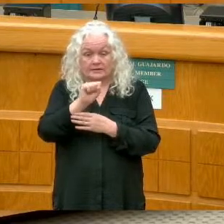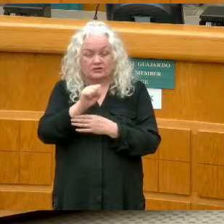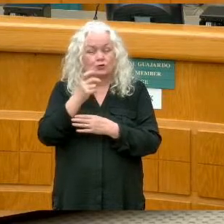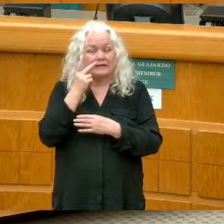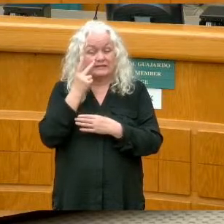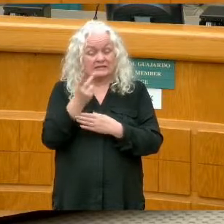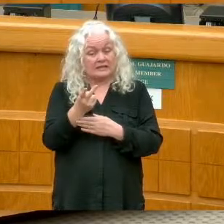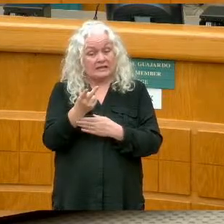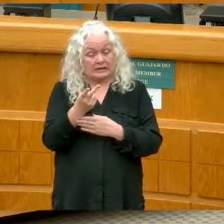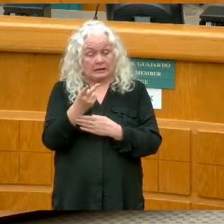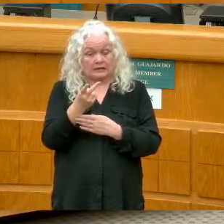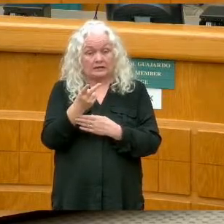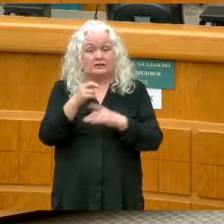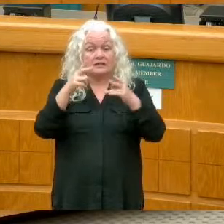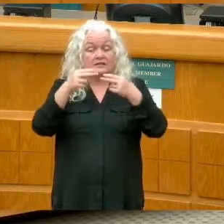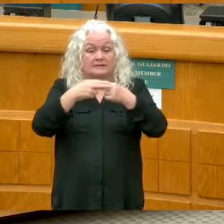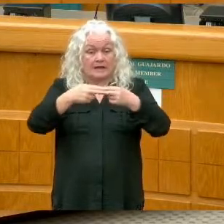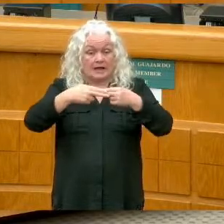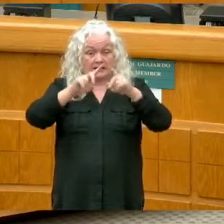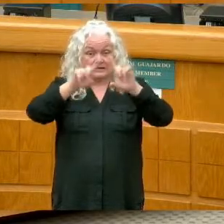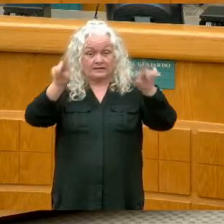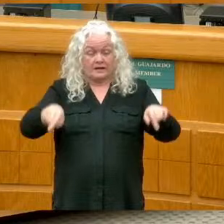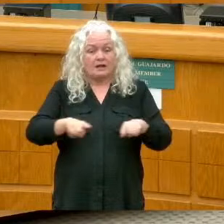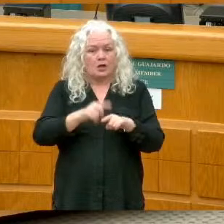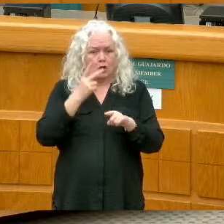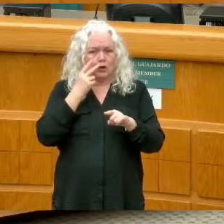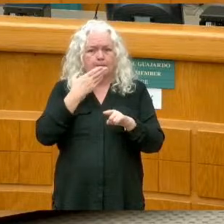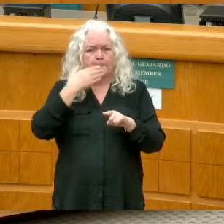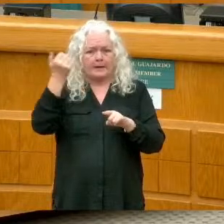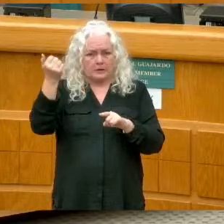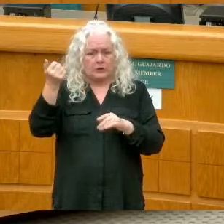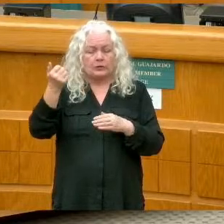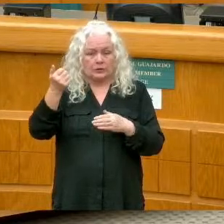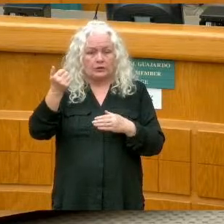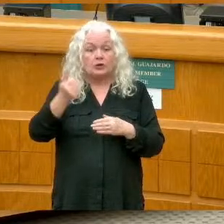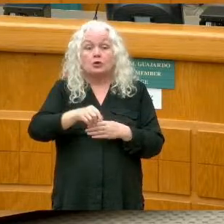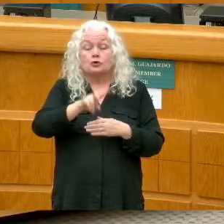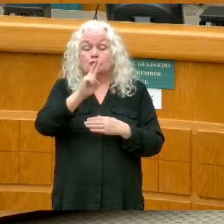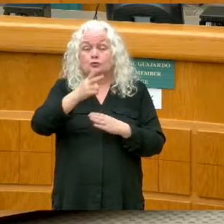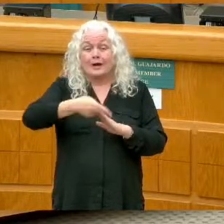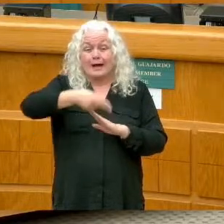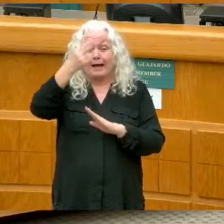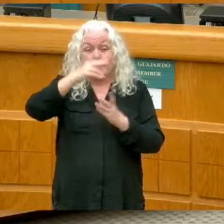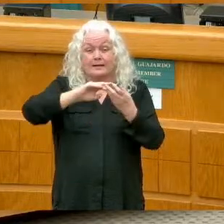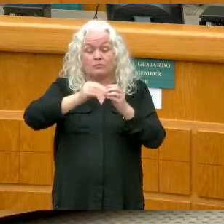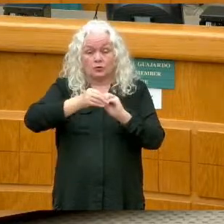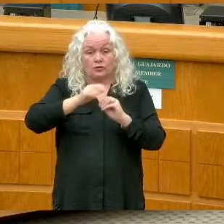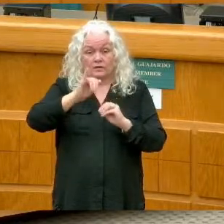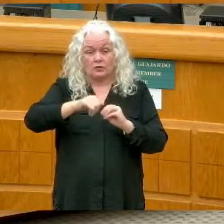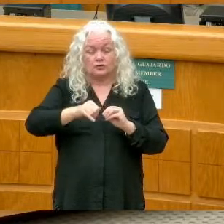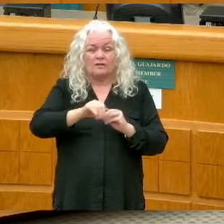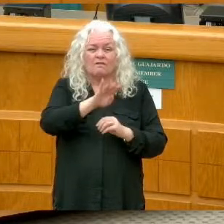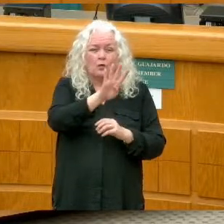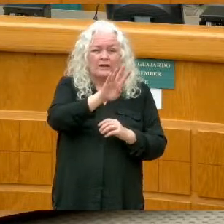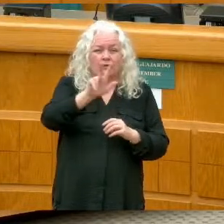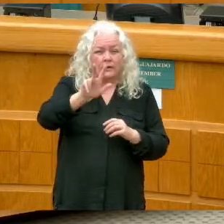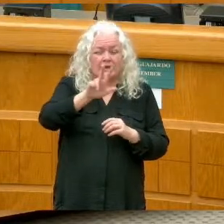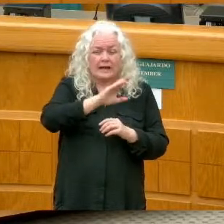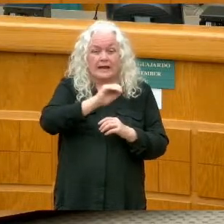can see that things are looking much better. The two high numbers there, the 243